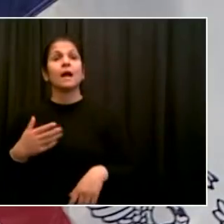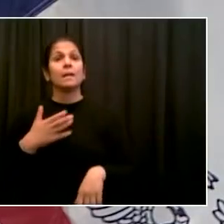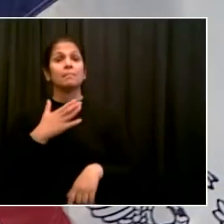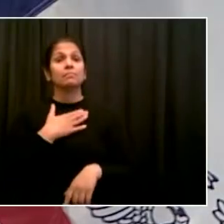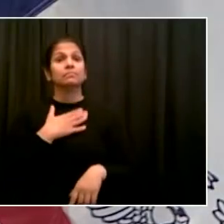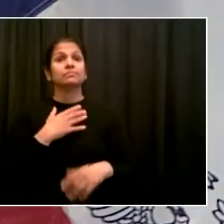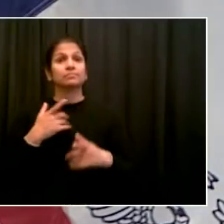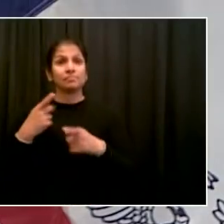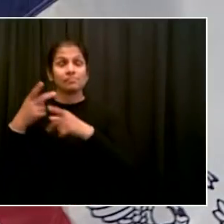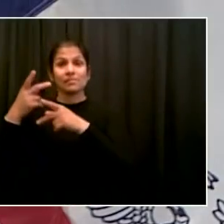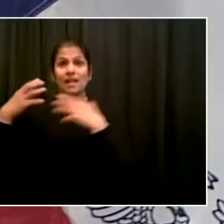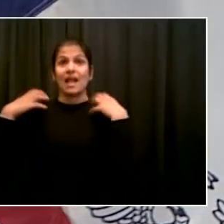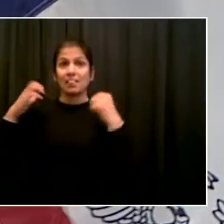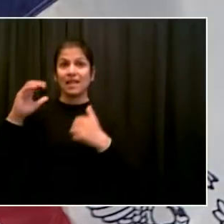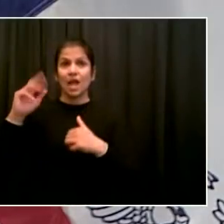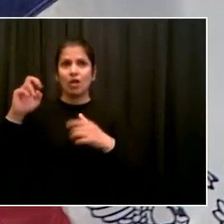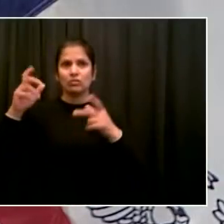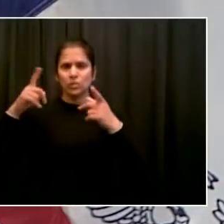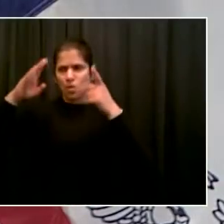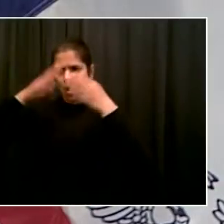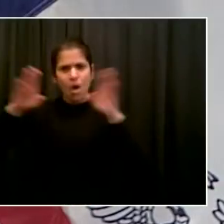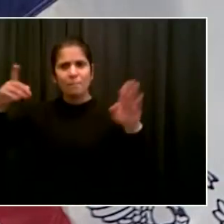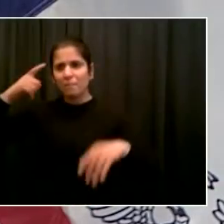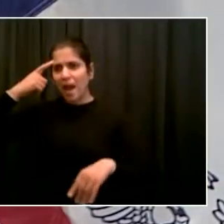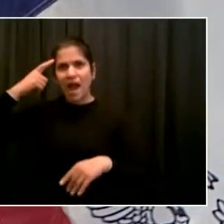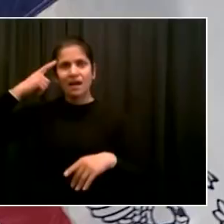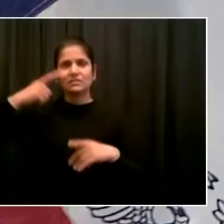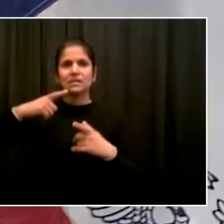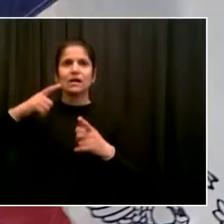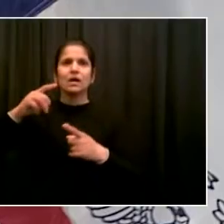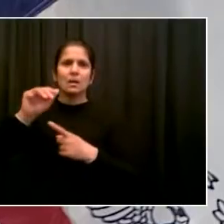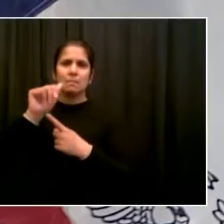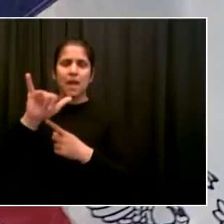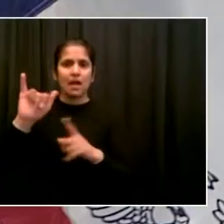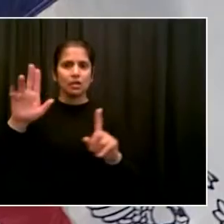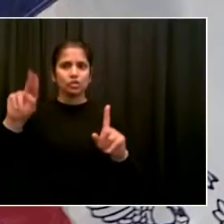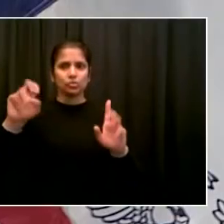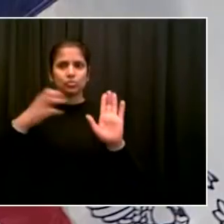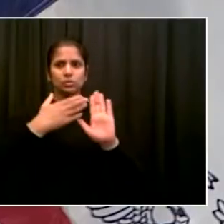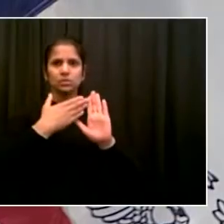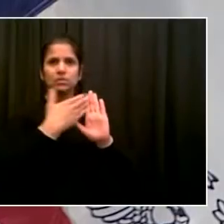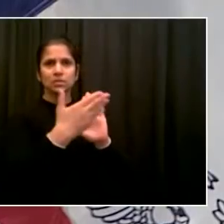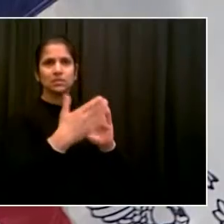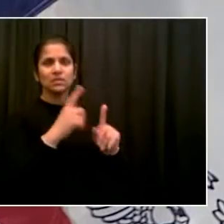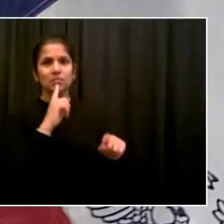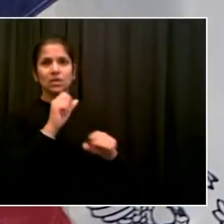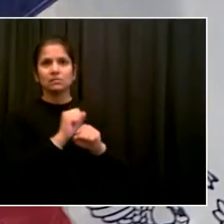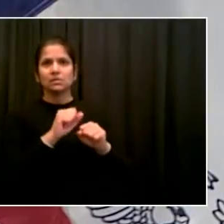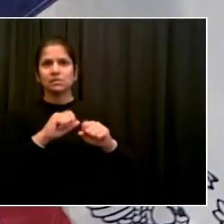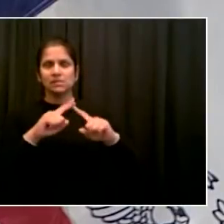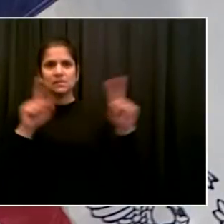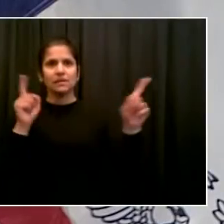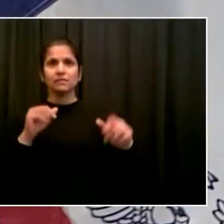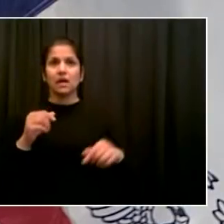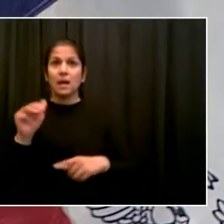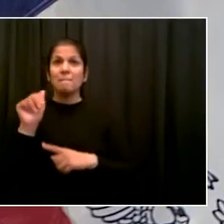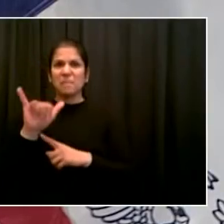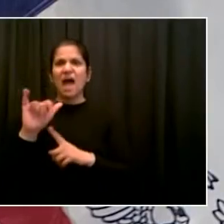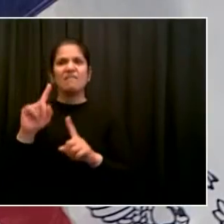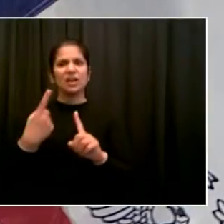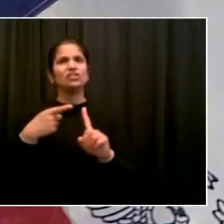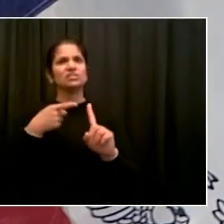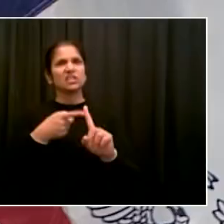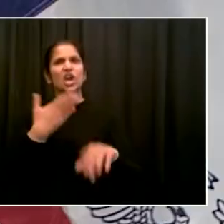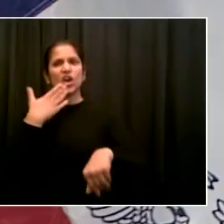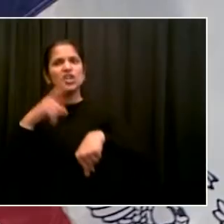eligibility would be May or June. So it's really, thankfully, not that different. I think May 1st is a great time to open it up. I